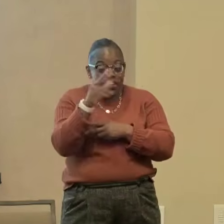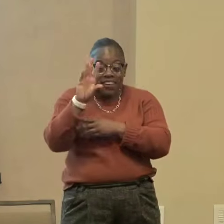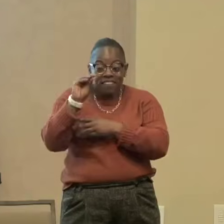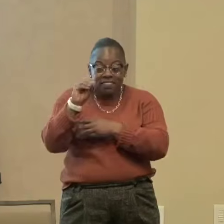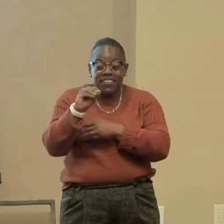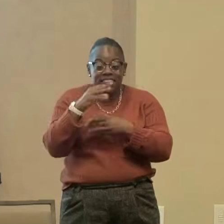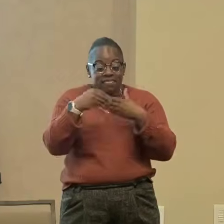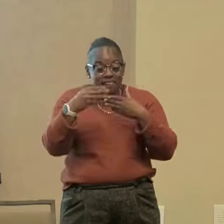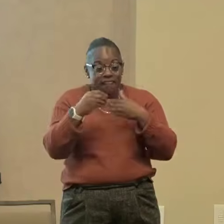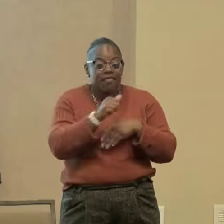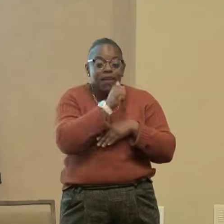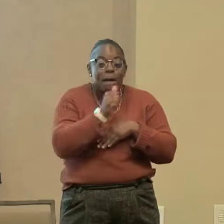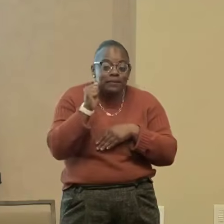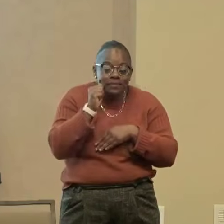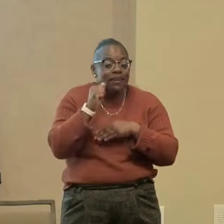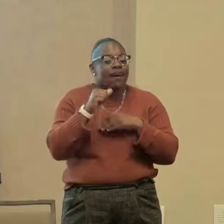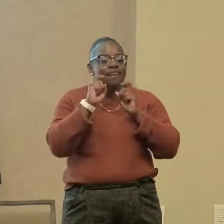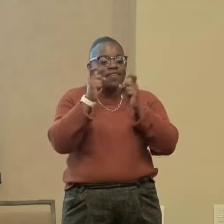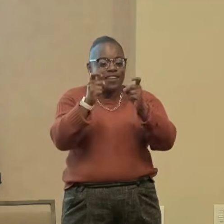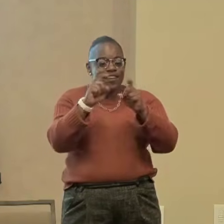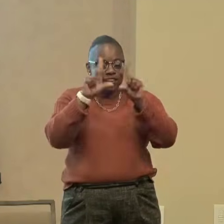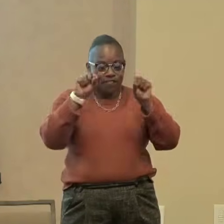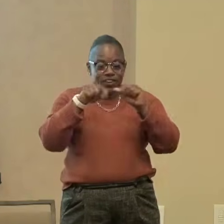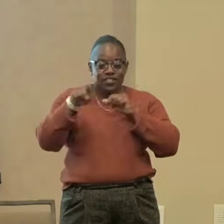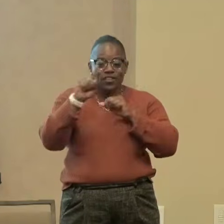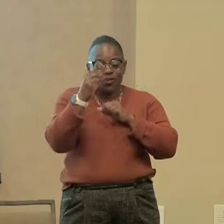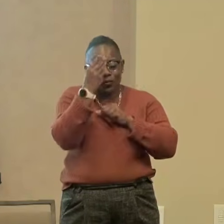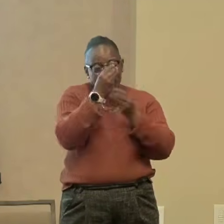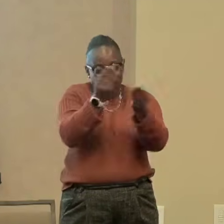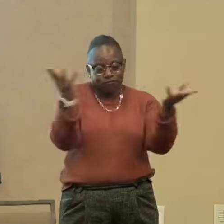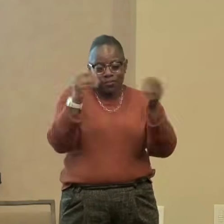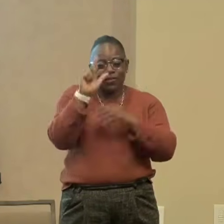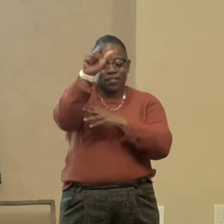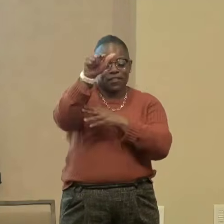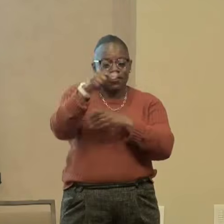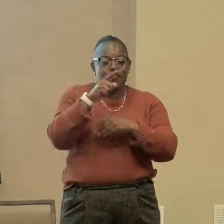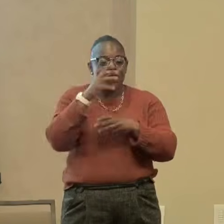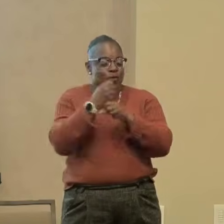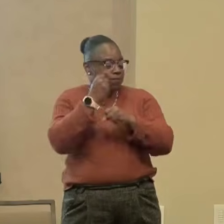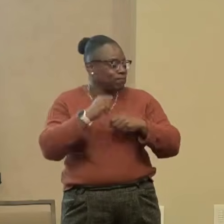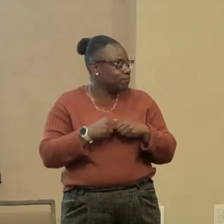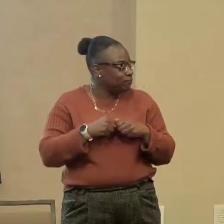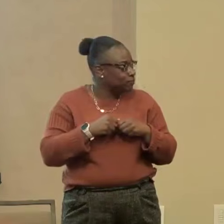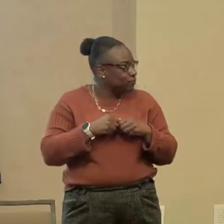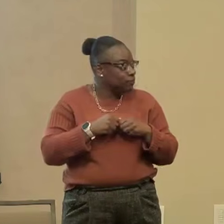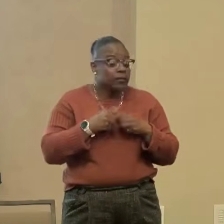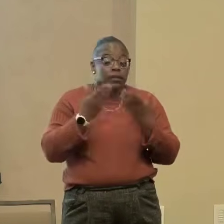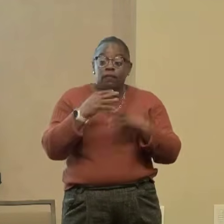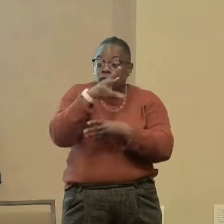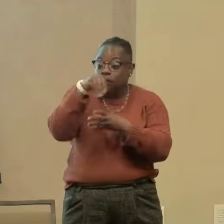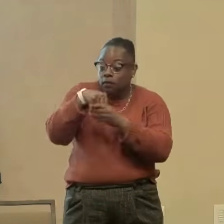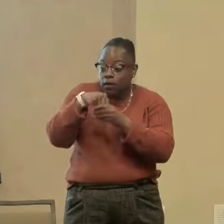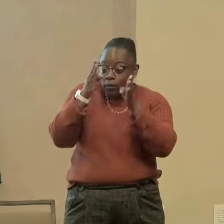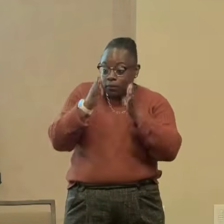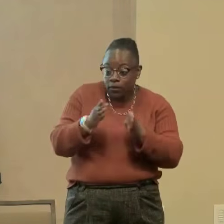cards. And winners will be announced at a later date. For those who are here in person, you